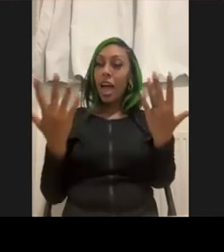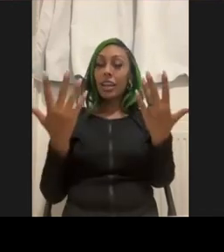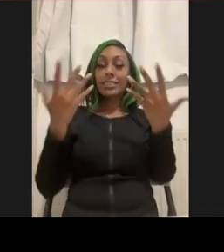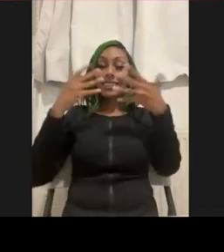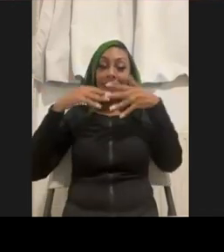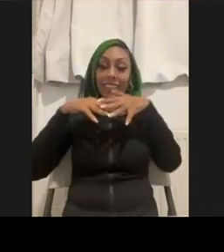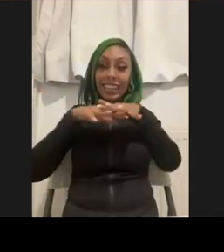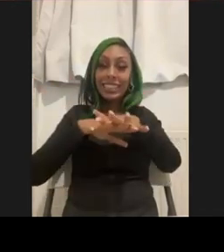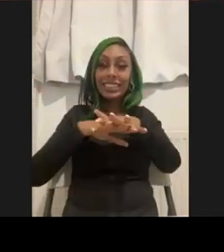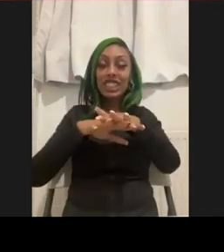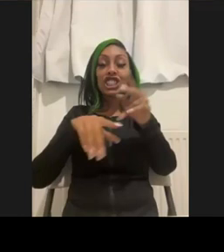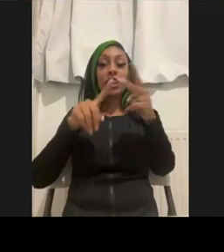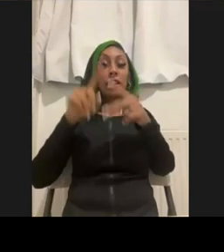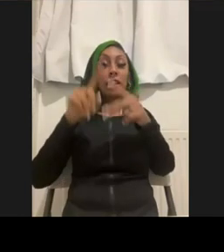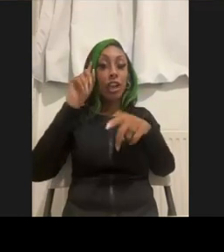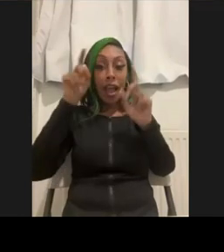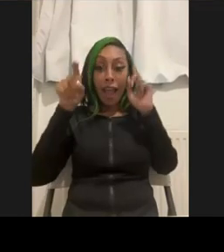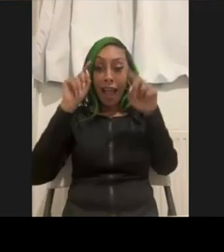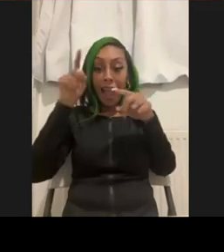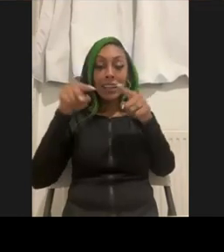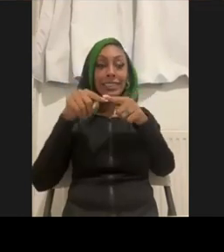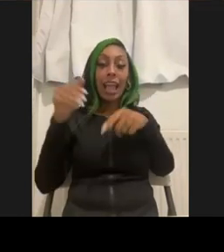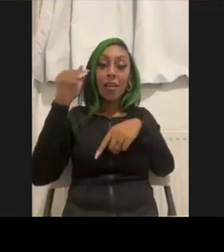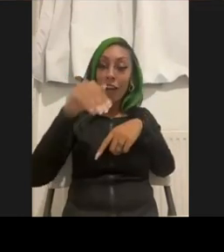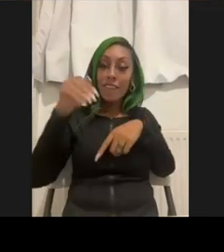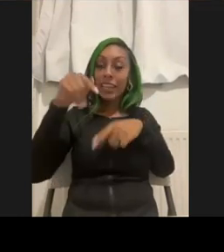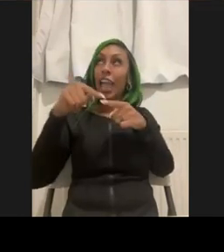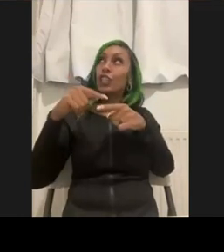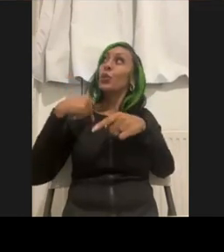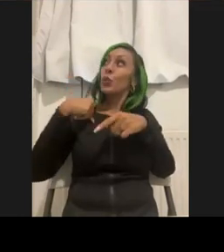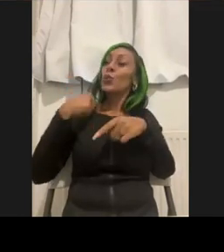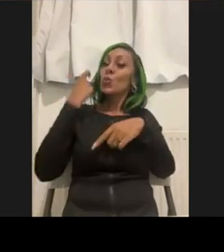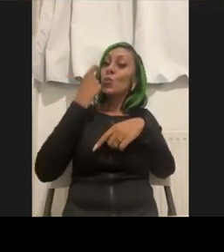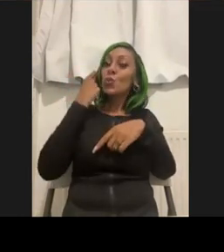and provocations, I think, that are worth sitting with.